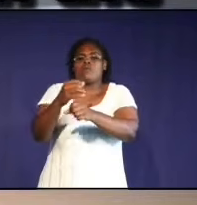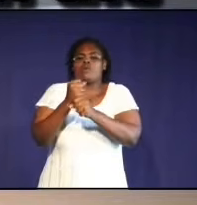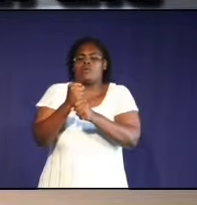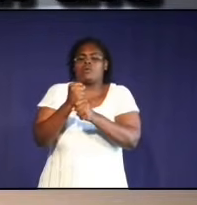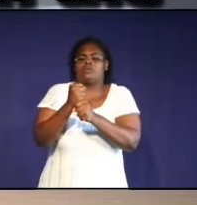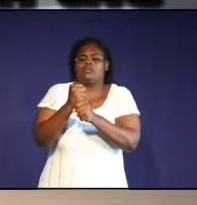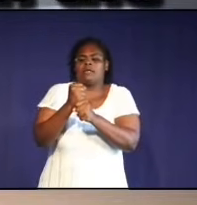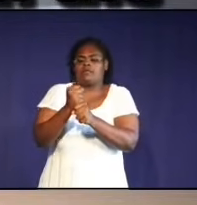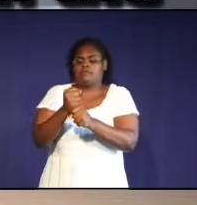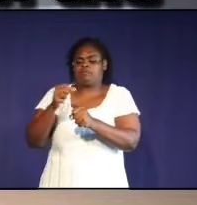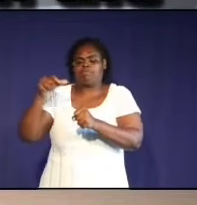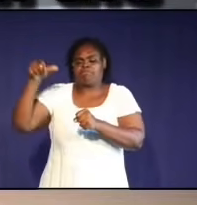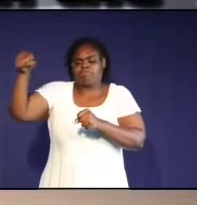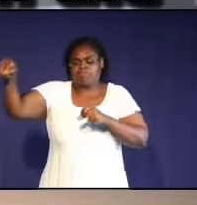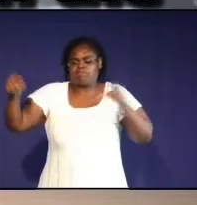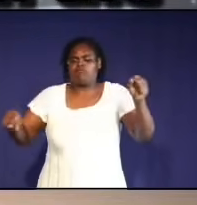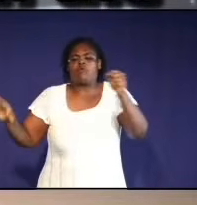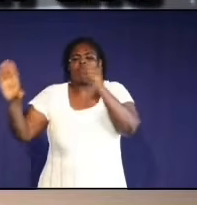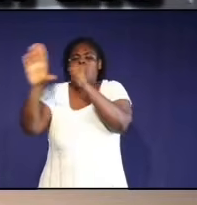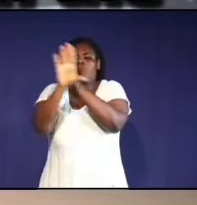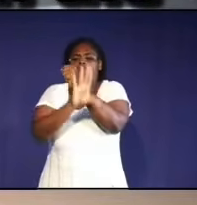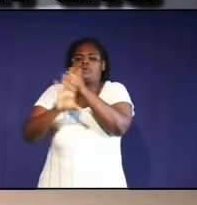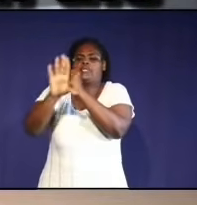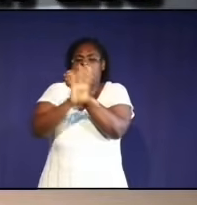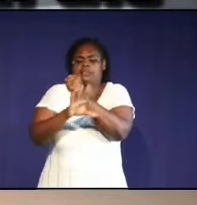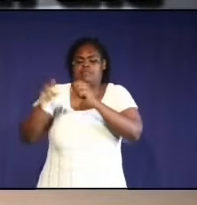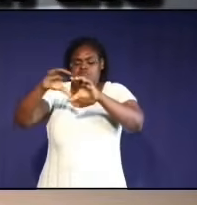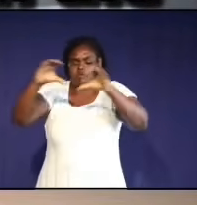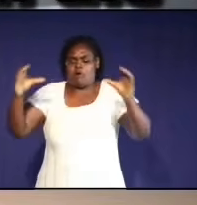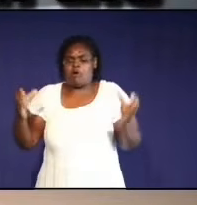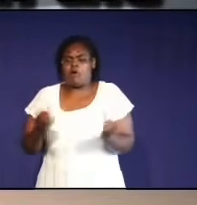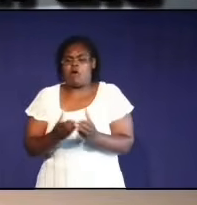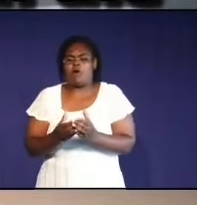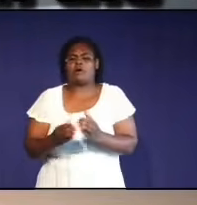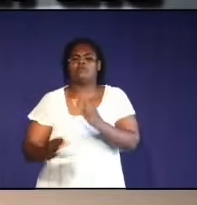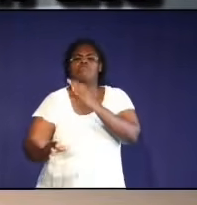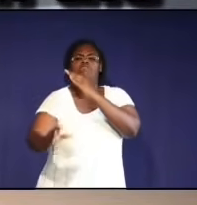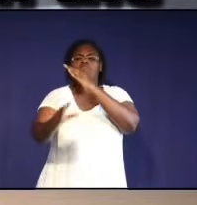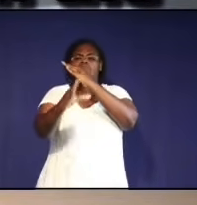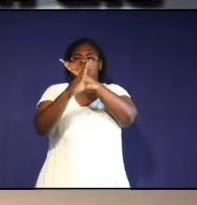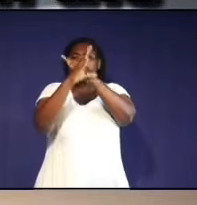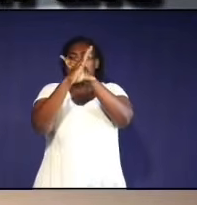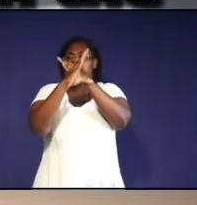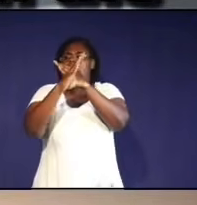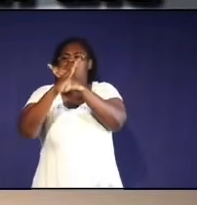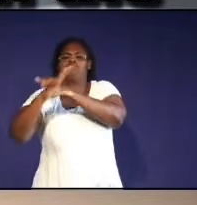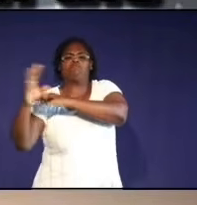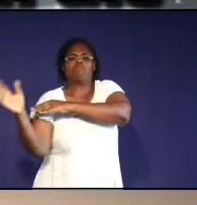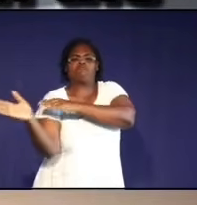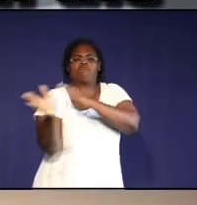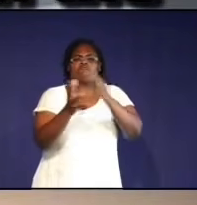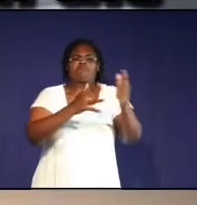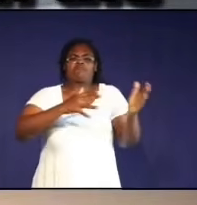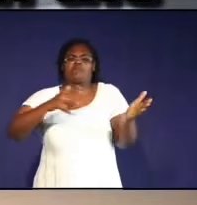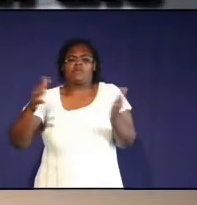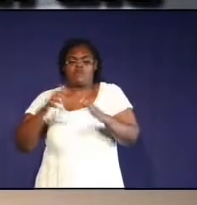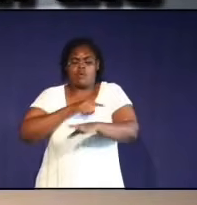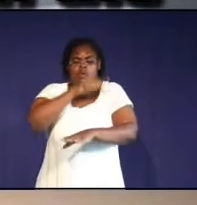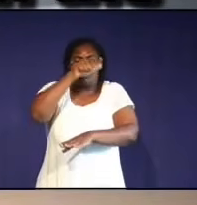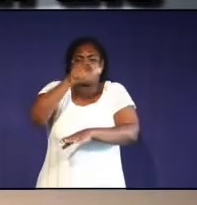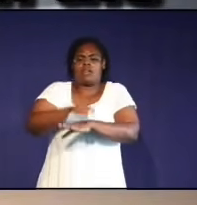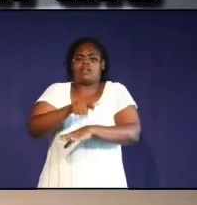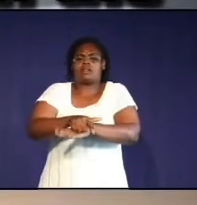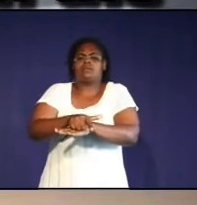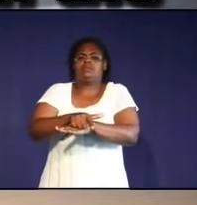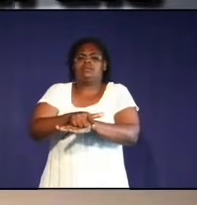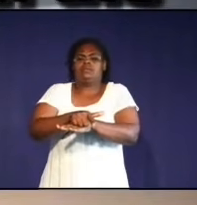four winds of the earth to prevent any wind from blowing on the land